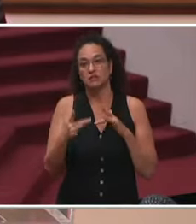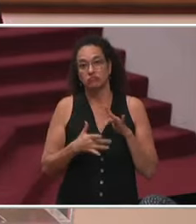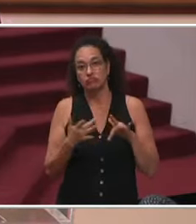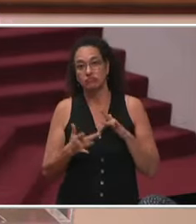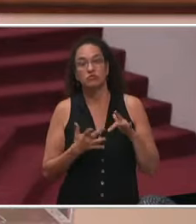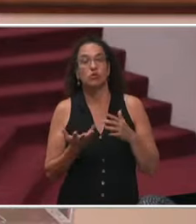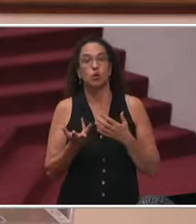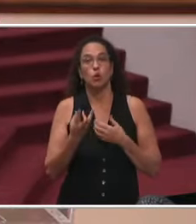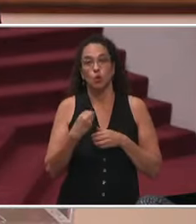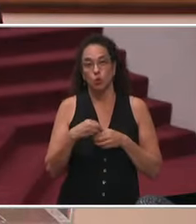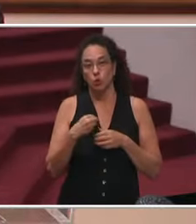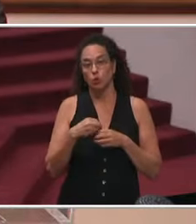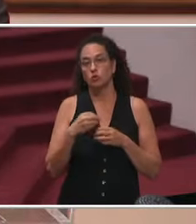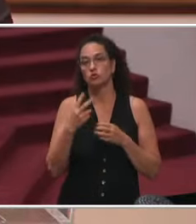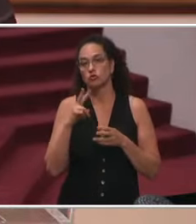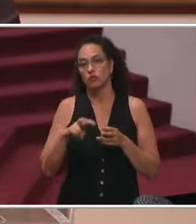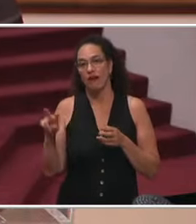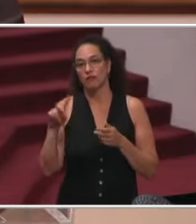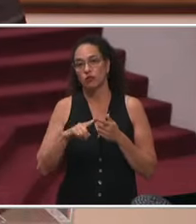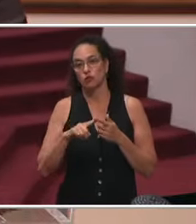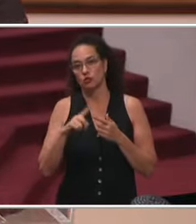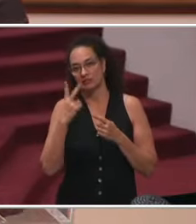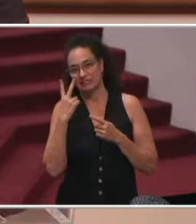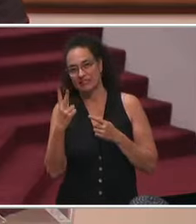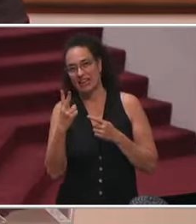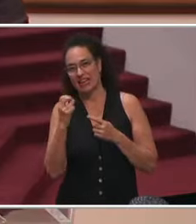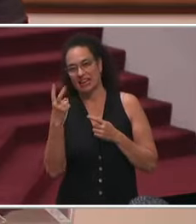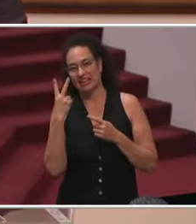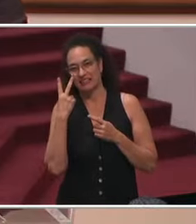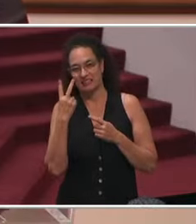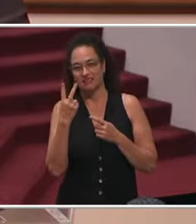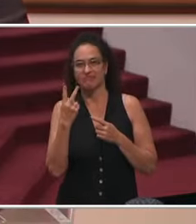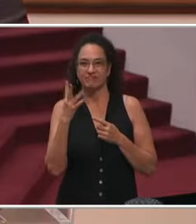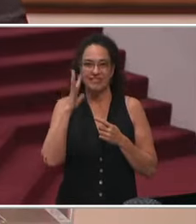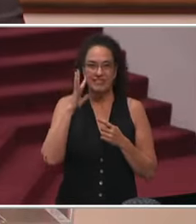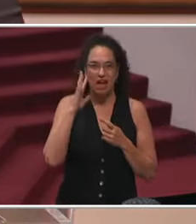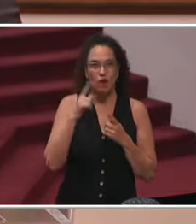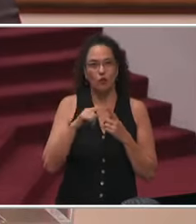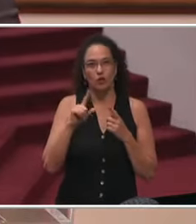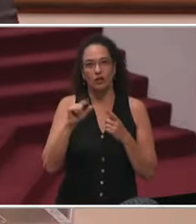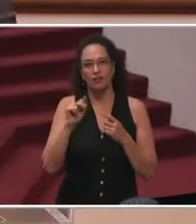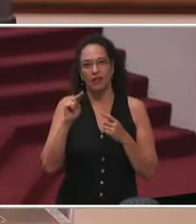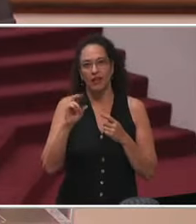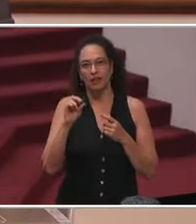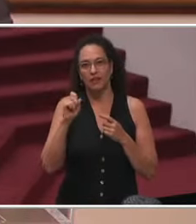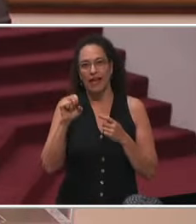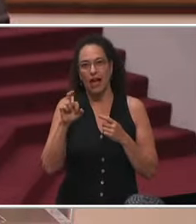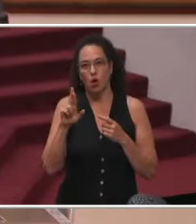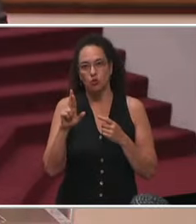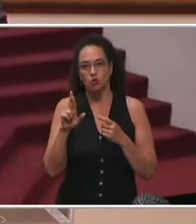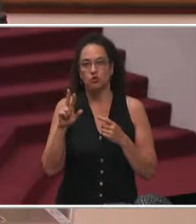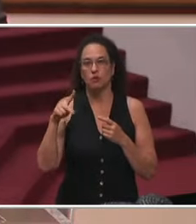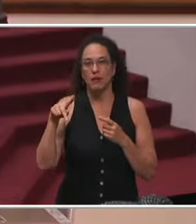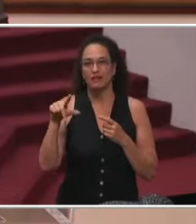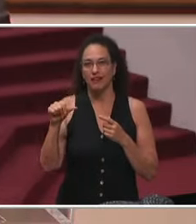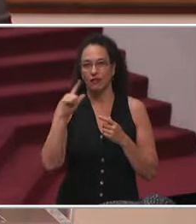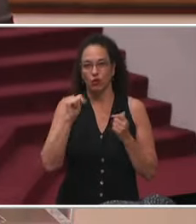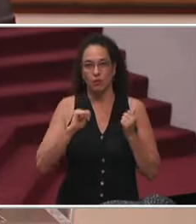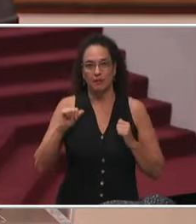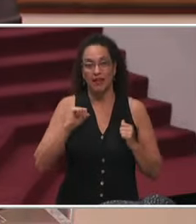to Sight and Sound in Lancaster, Pennsylvania for biblical plays, touring the White House during the Obama